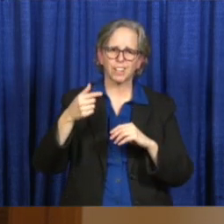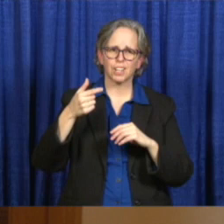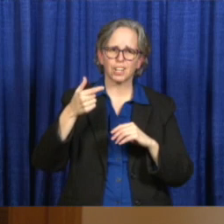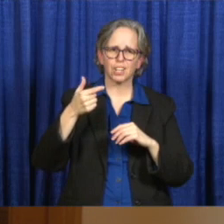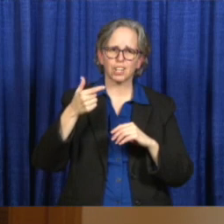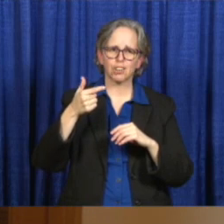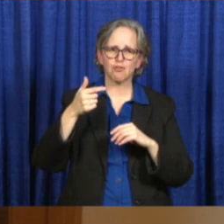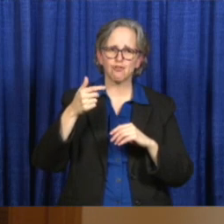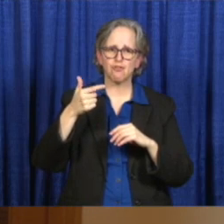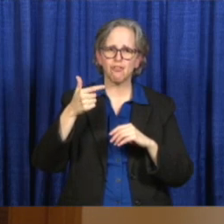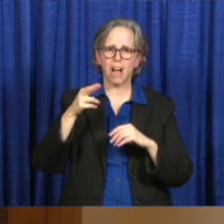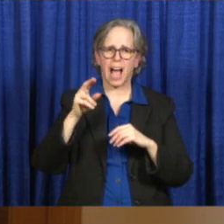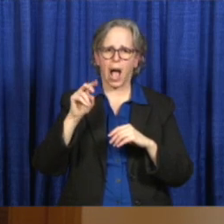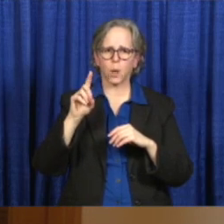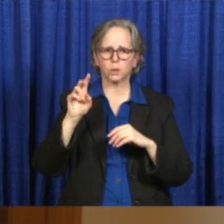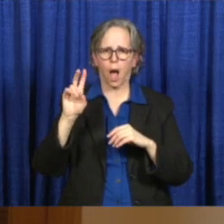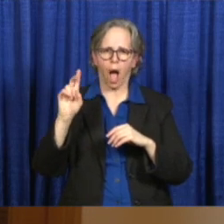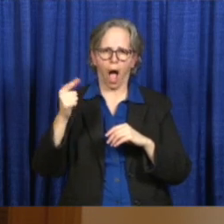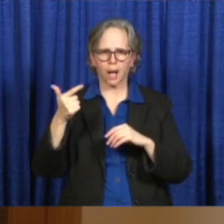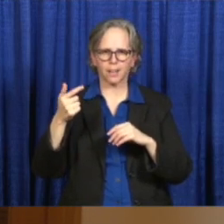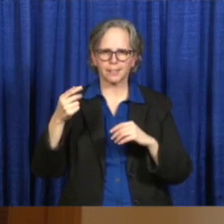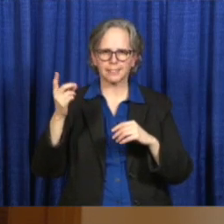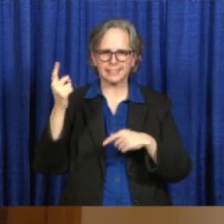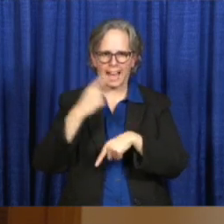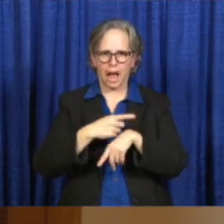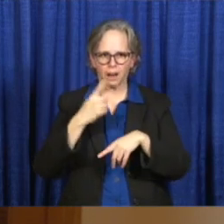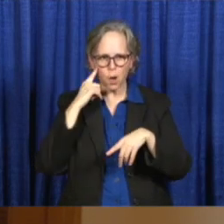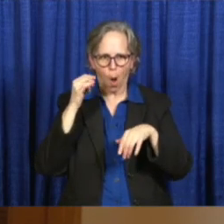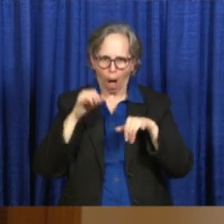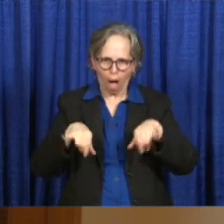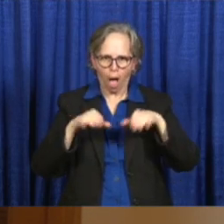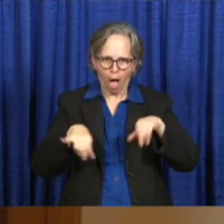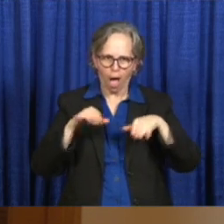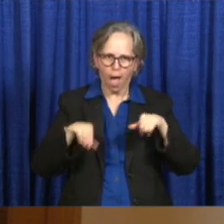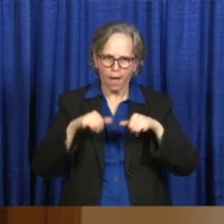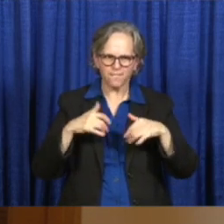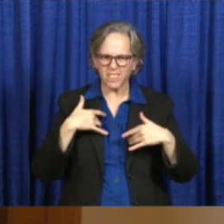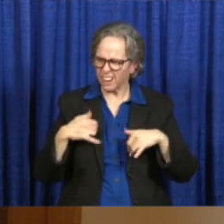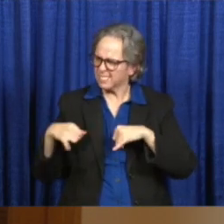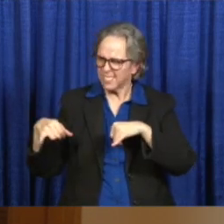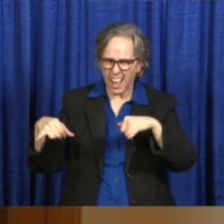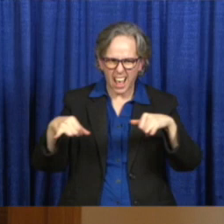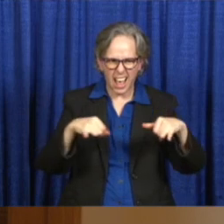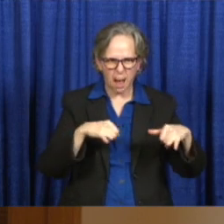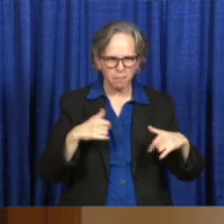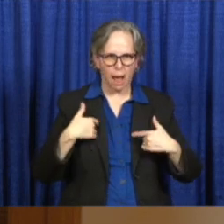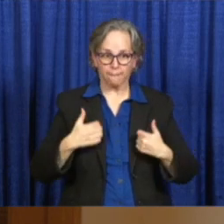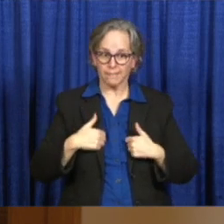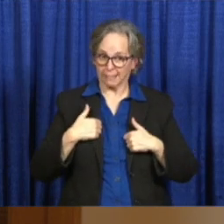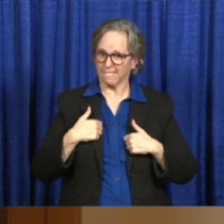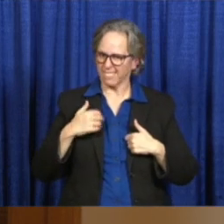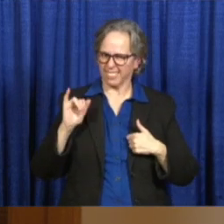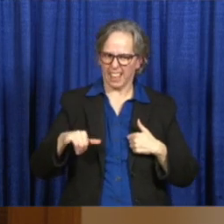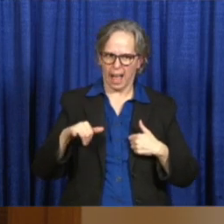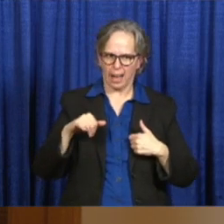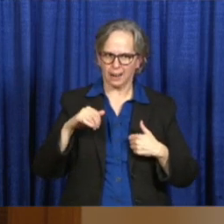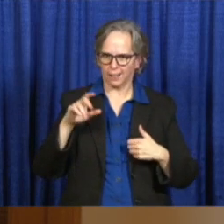living. I feel it myself, I'm sure. The Lieutenant Governor just nodded, the